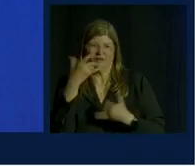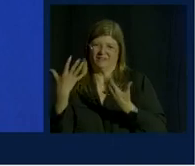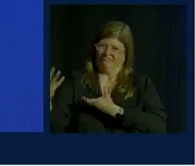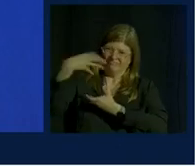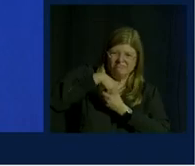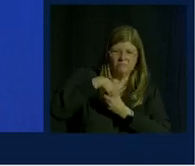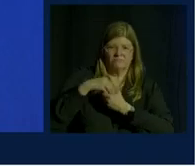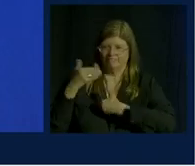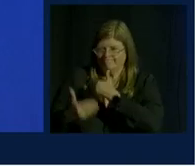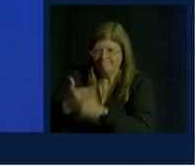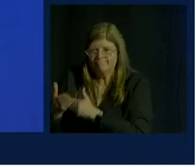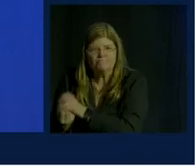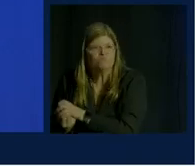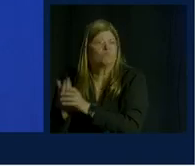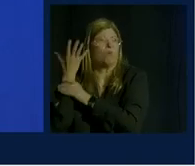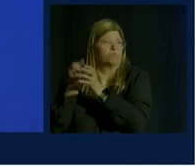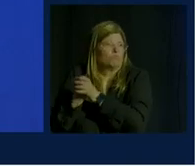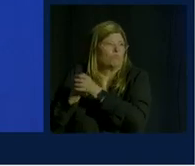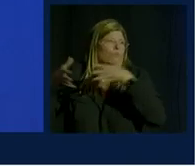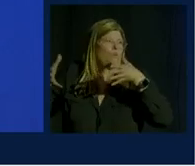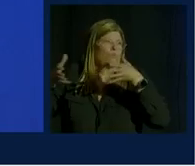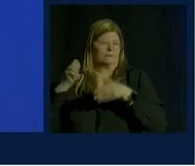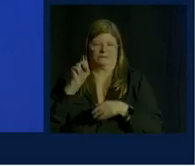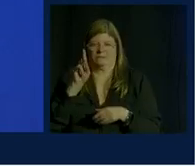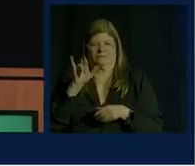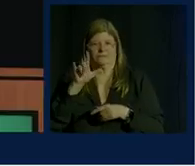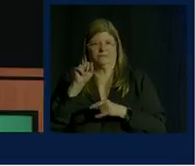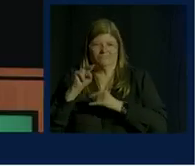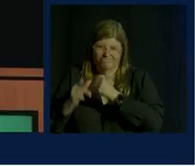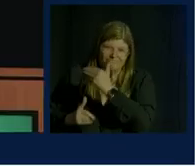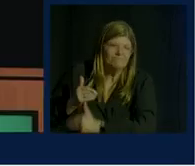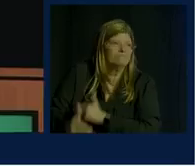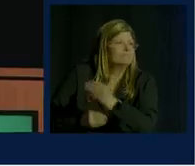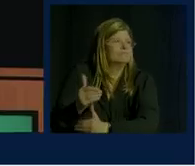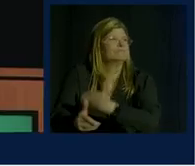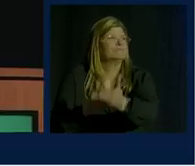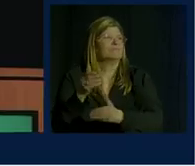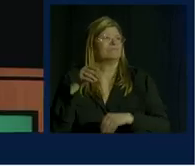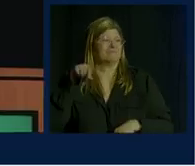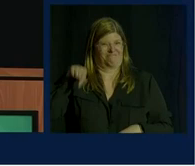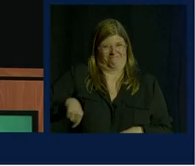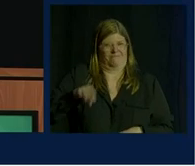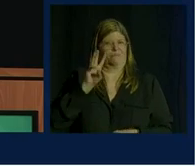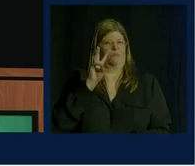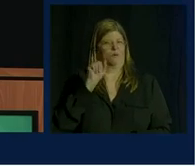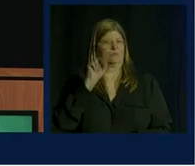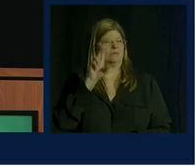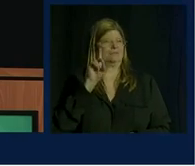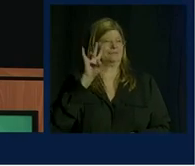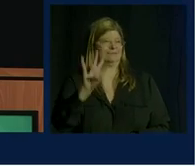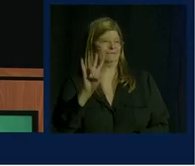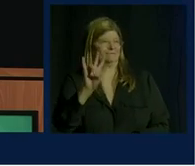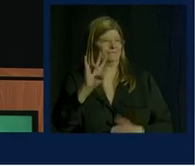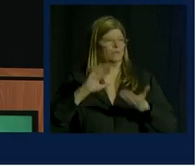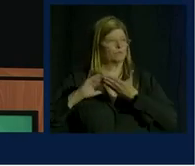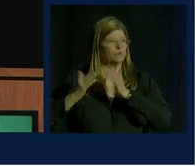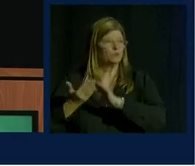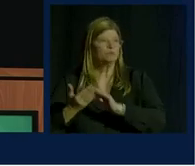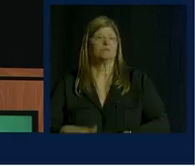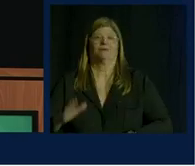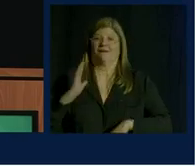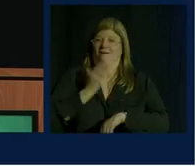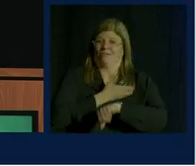that equal jobs and jobs for DC residents. So I want to thank everyone who is playing a pivotal role in